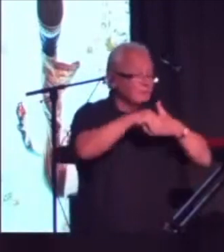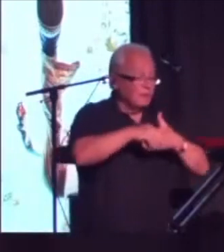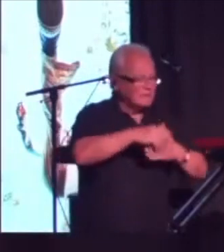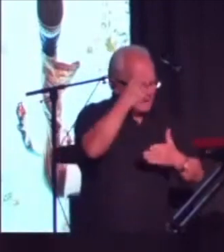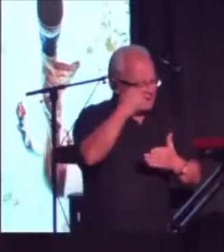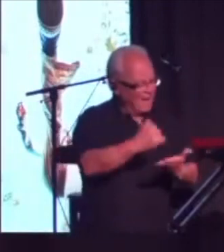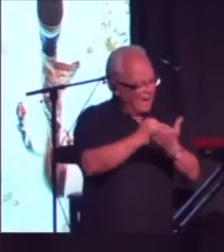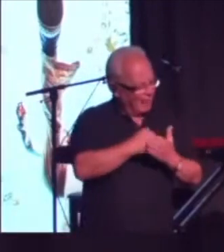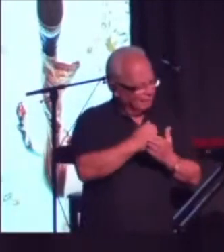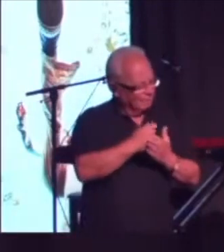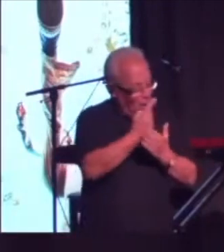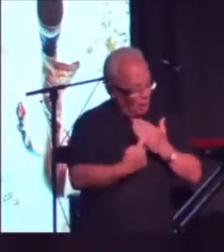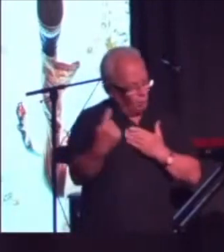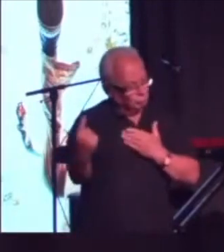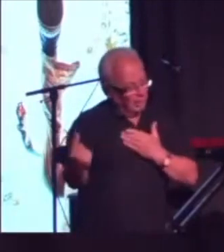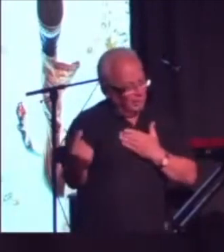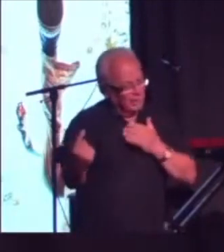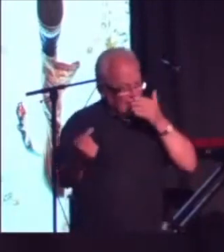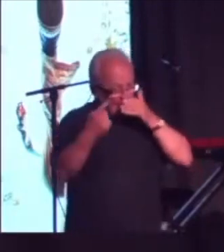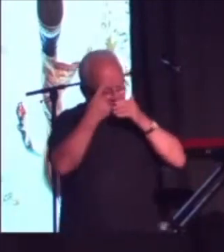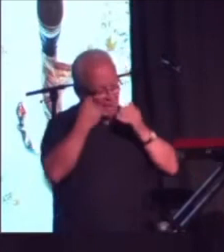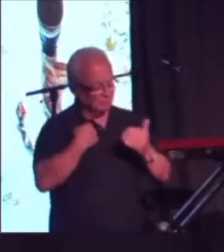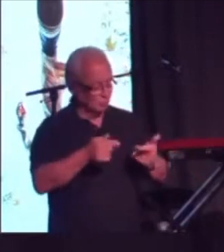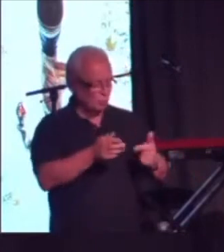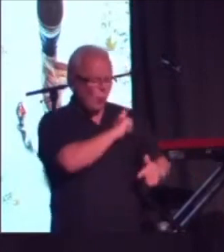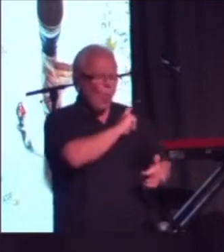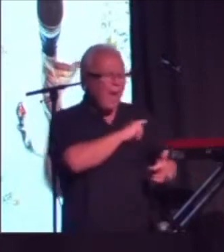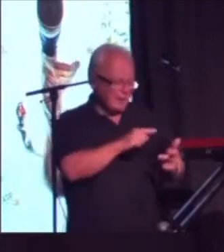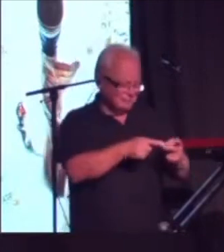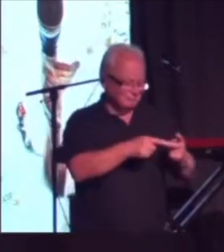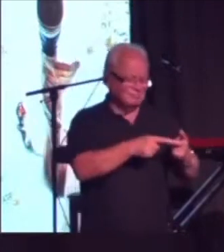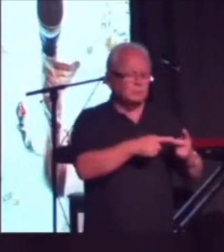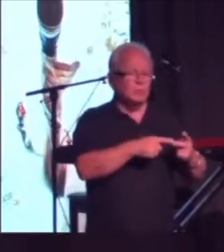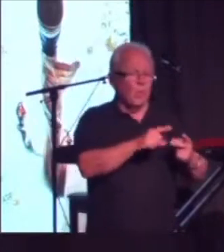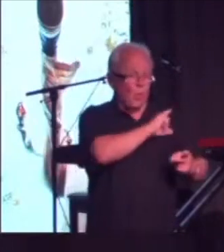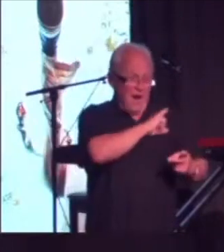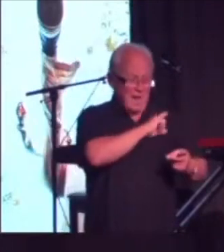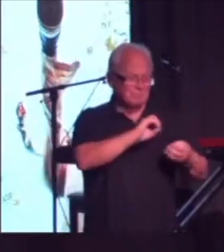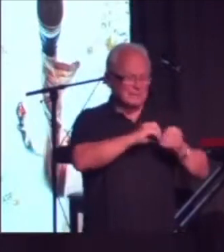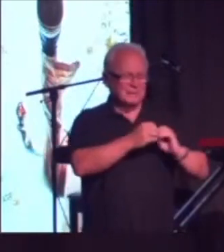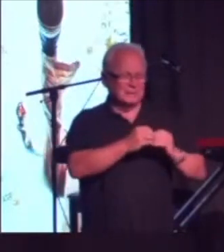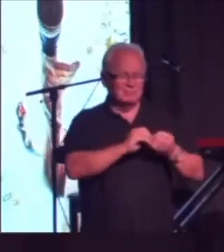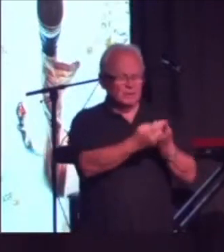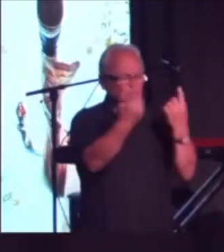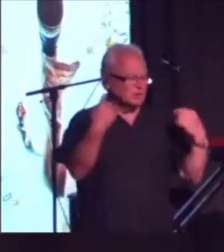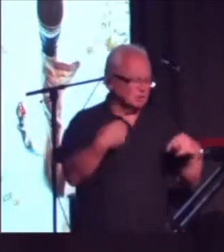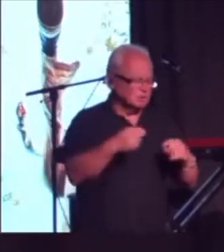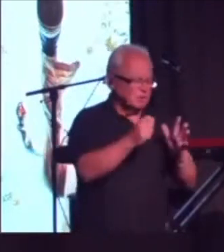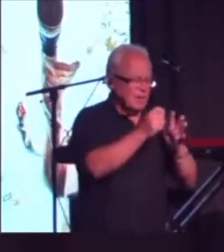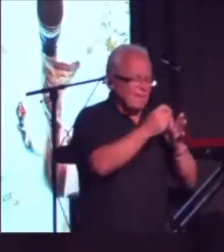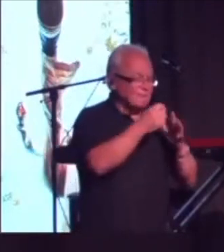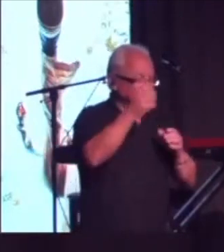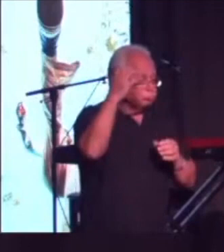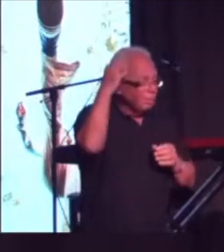does friendship matter? Number one, we were made for it. Number two, friendship makes us. Proverbs 13, verse 20 is